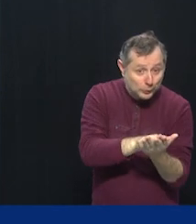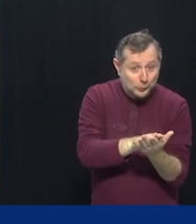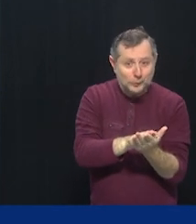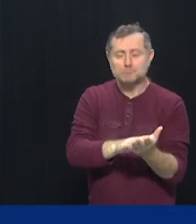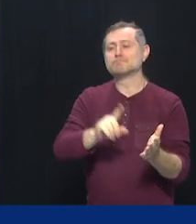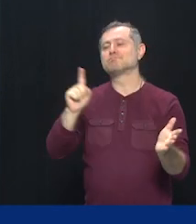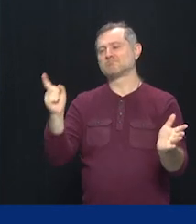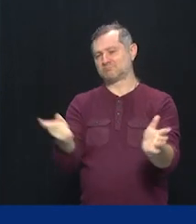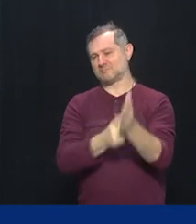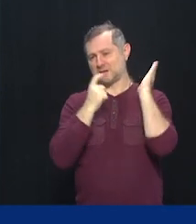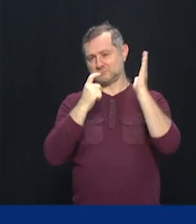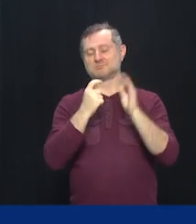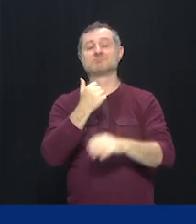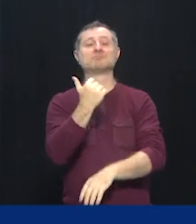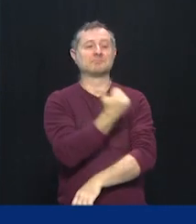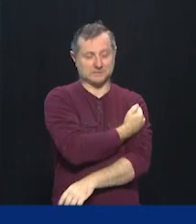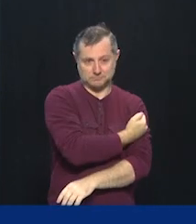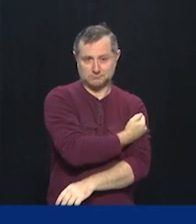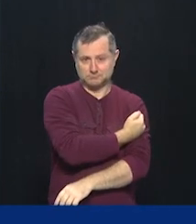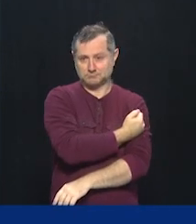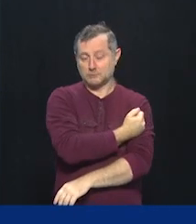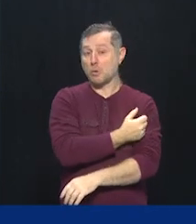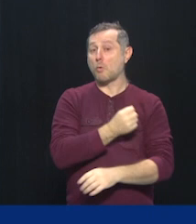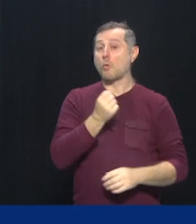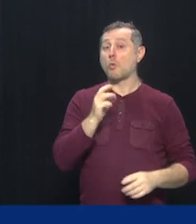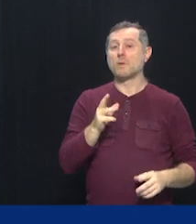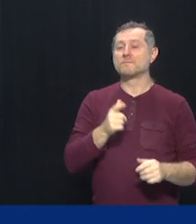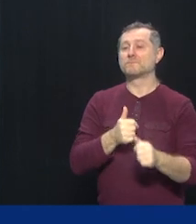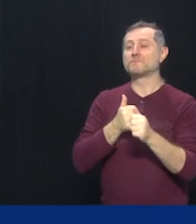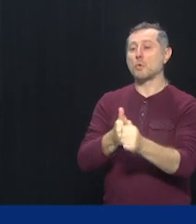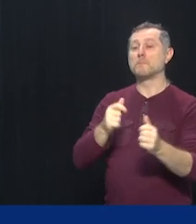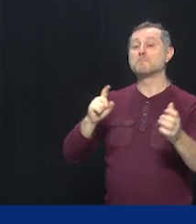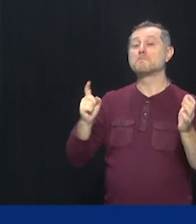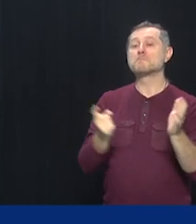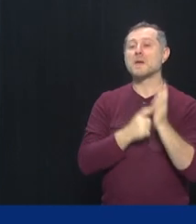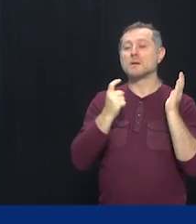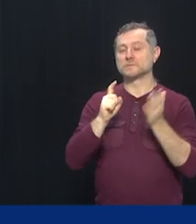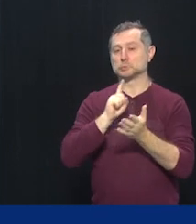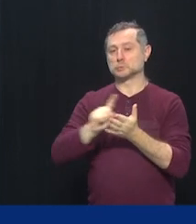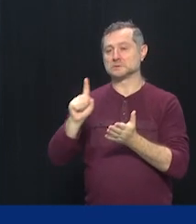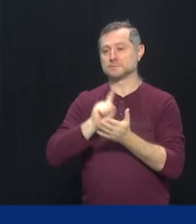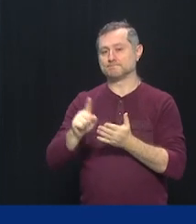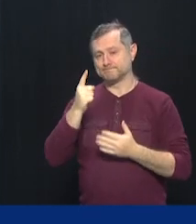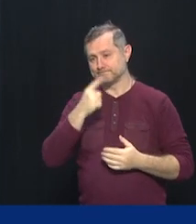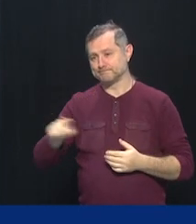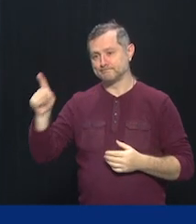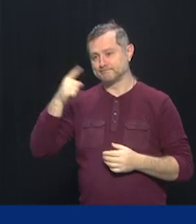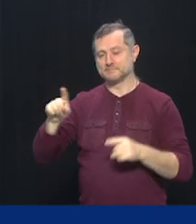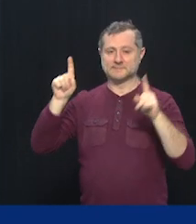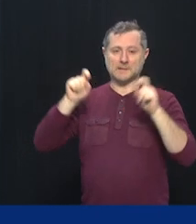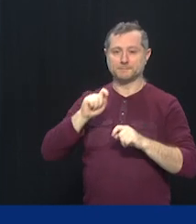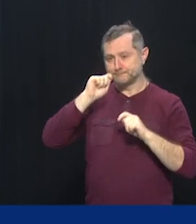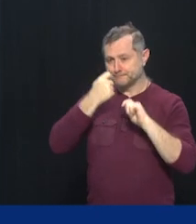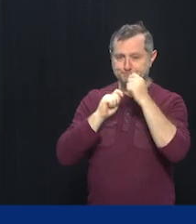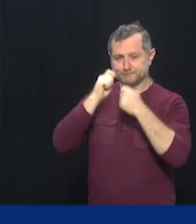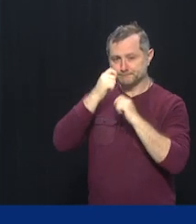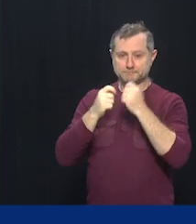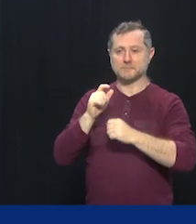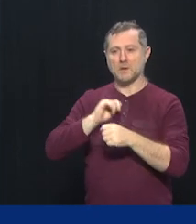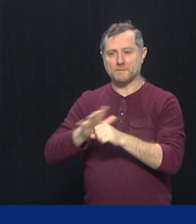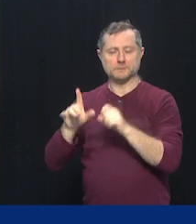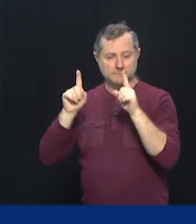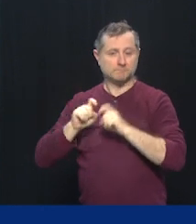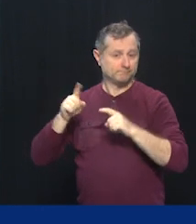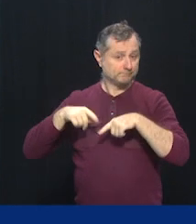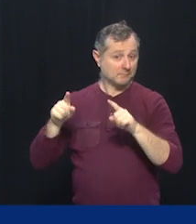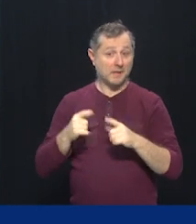vaccinated or undergo mandatory testing. Mandatory testing. And we're in the process of